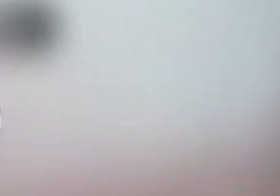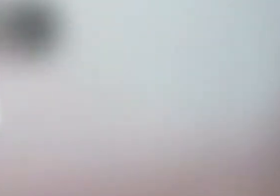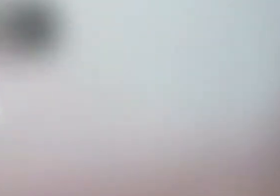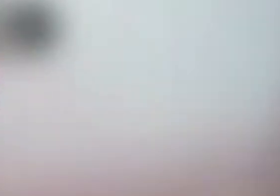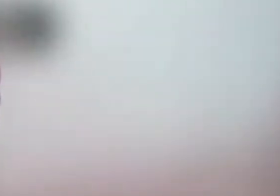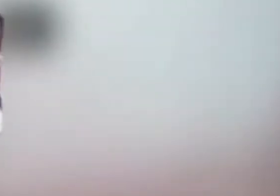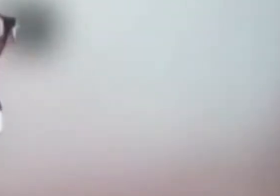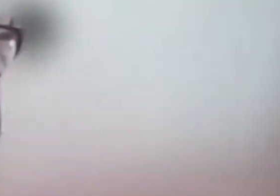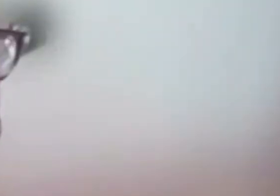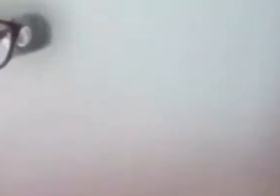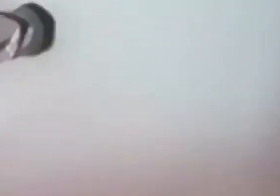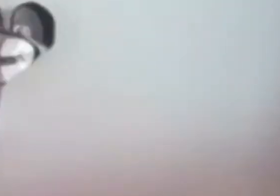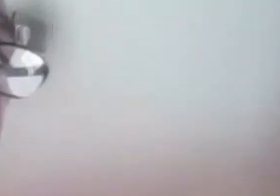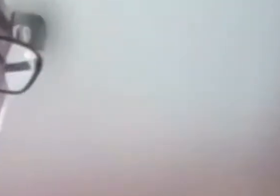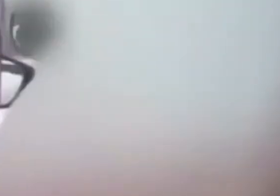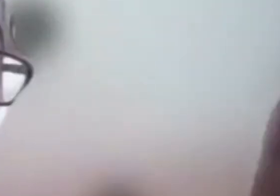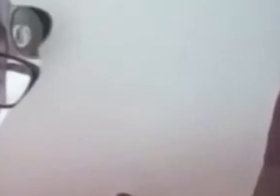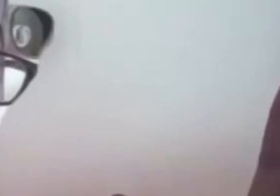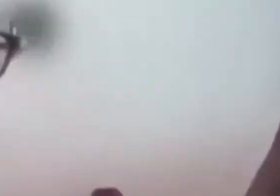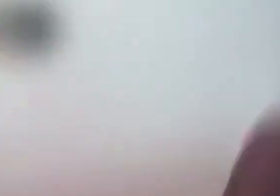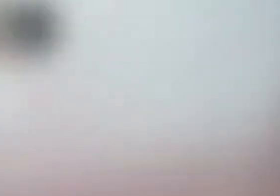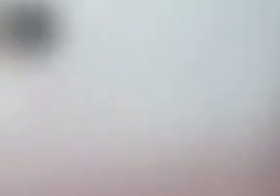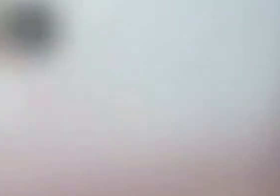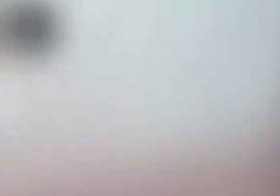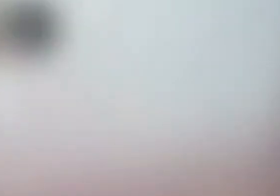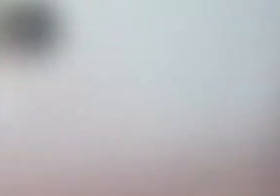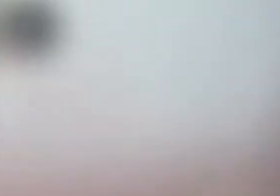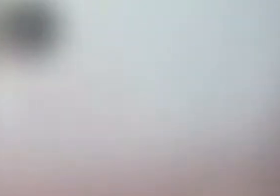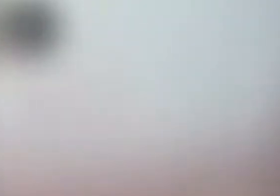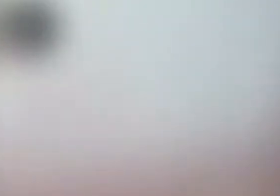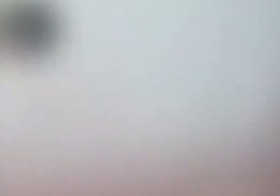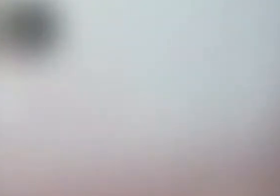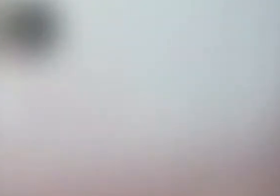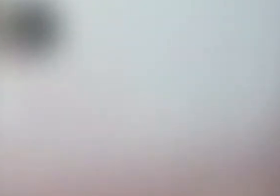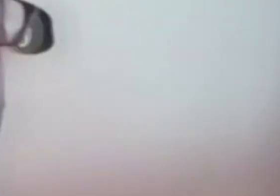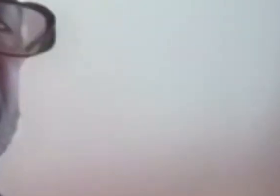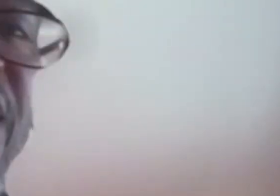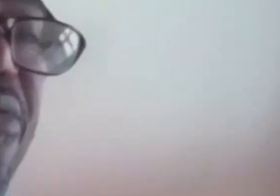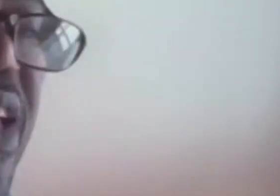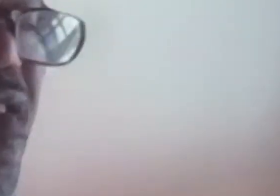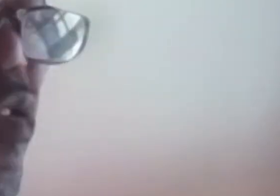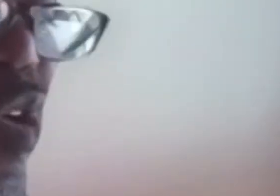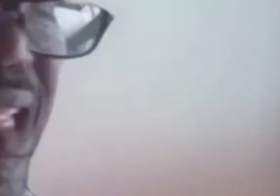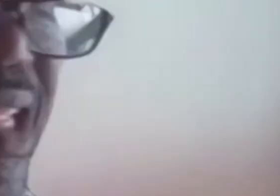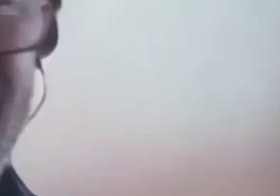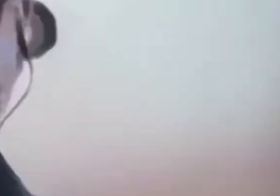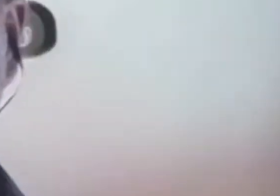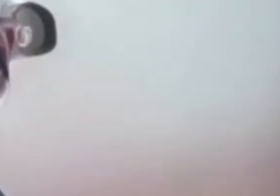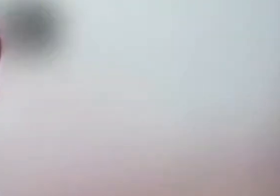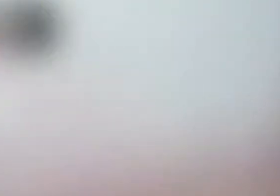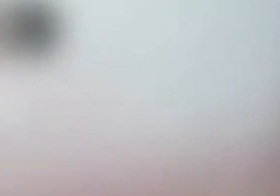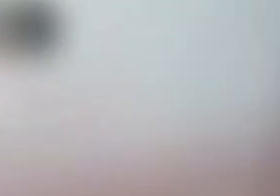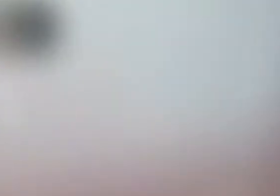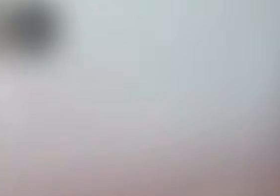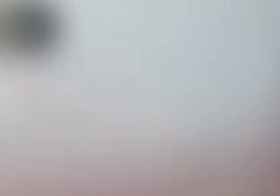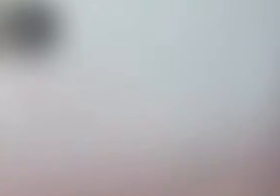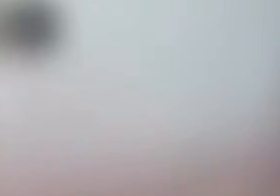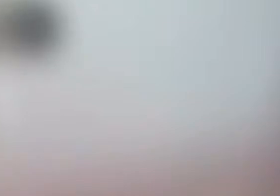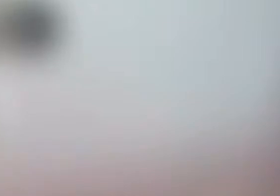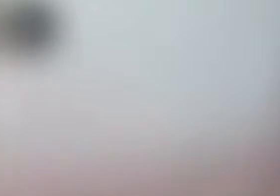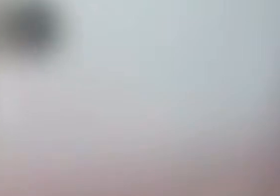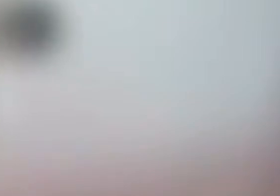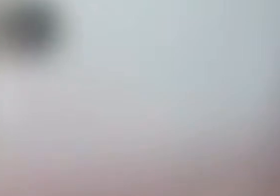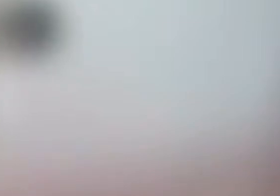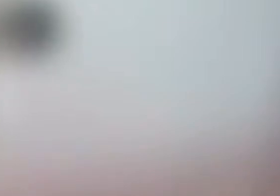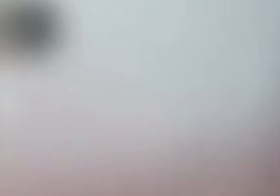if we're only going to do 1 test, and in most cases we may, that test needs to be 5 days or later.